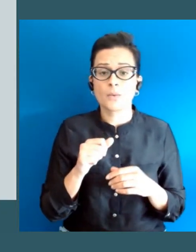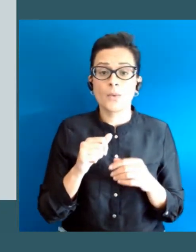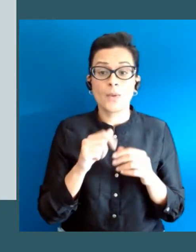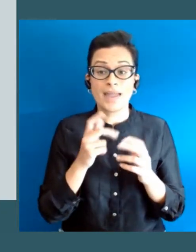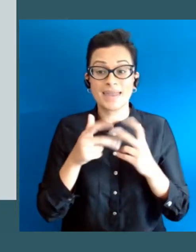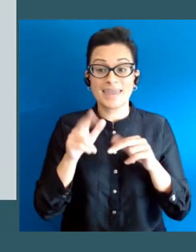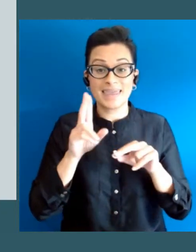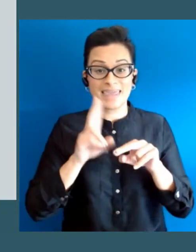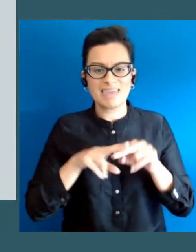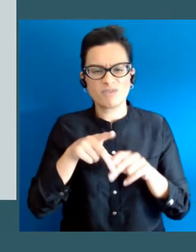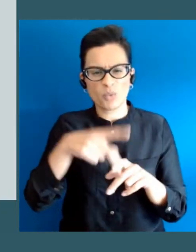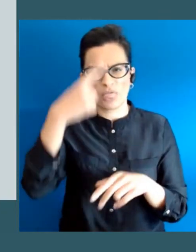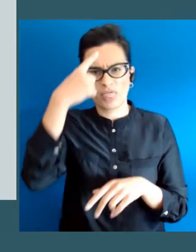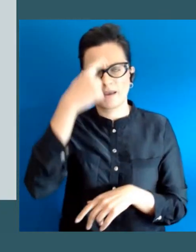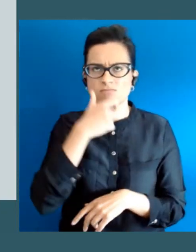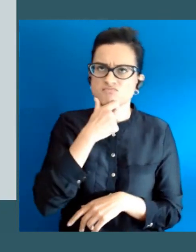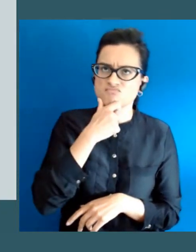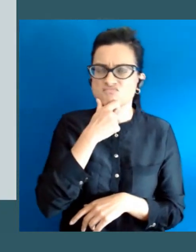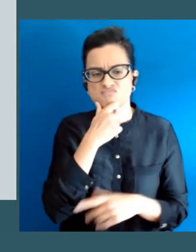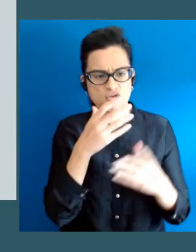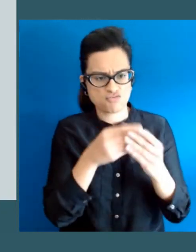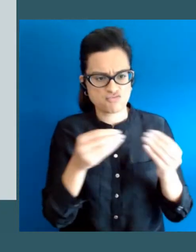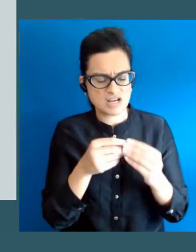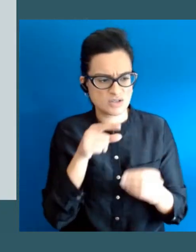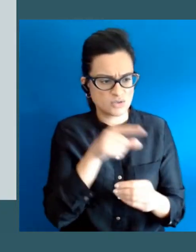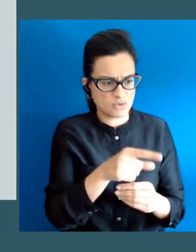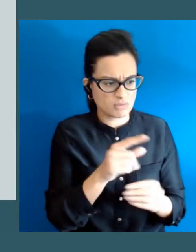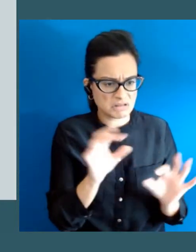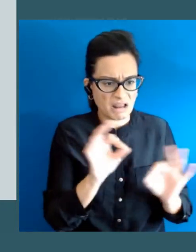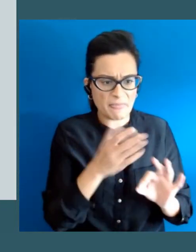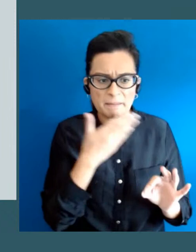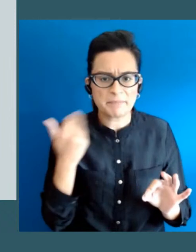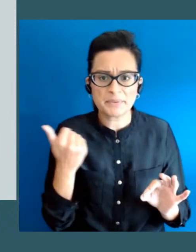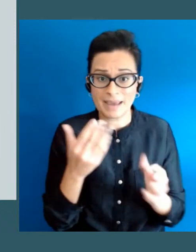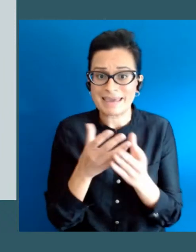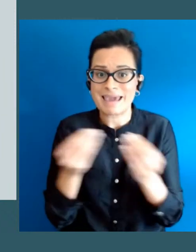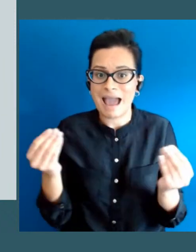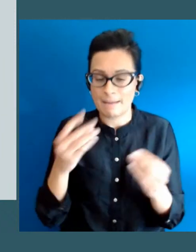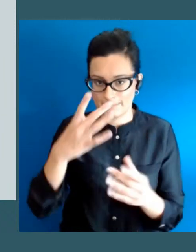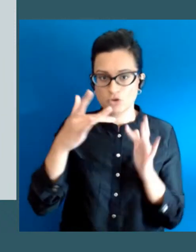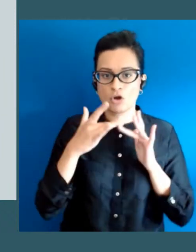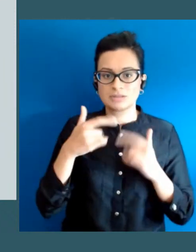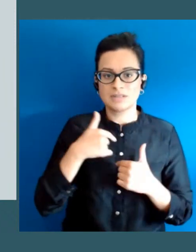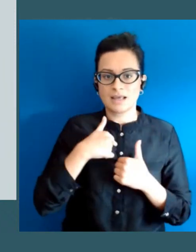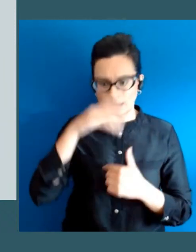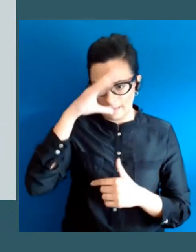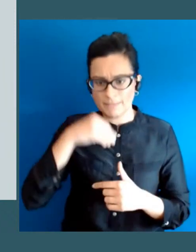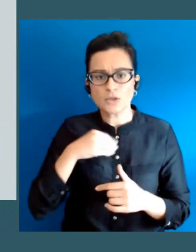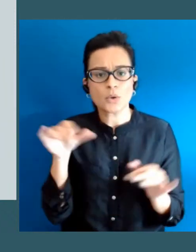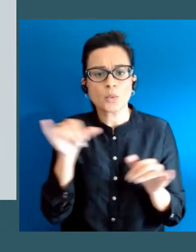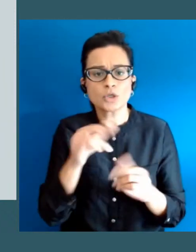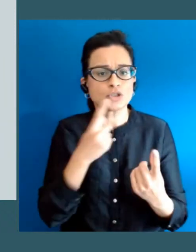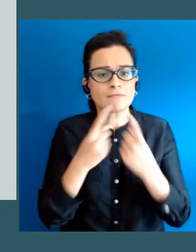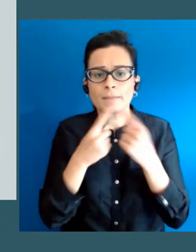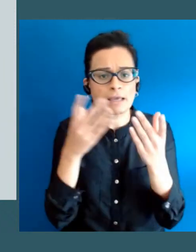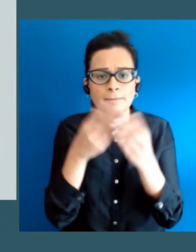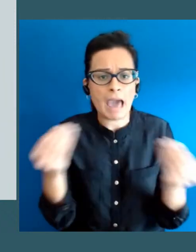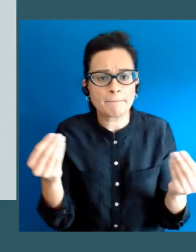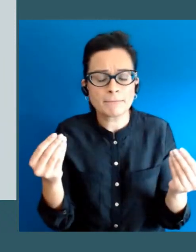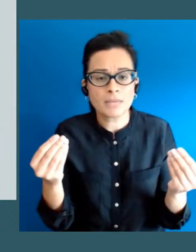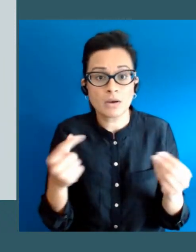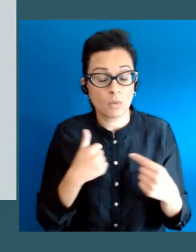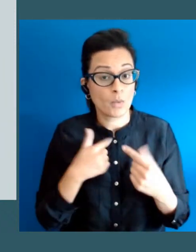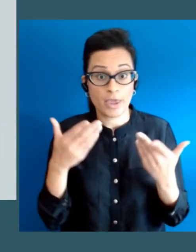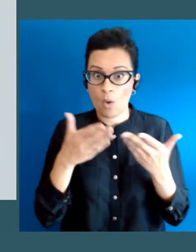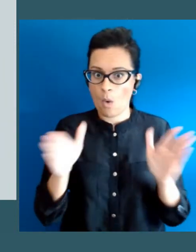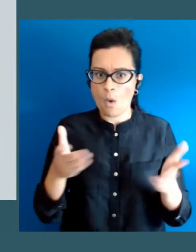think, that's a gap in the resources, please get in contact with us and tell us. And we're always open to those type